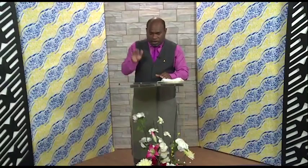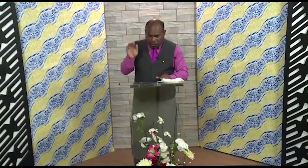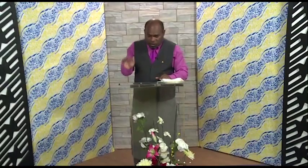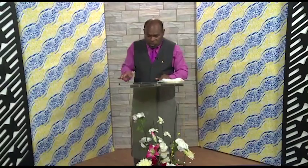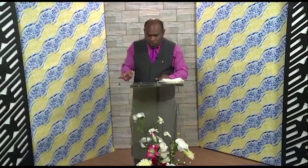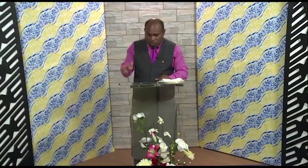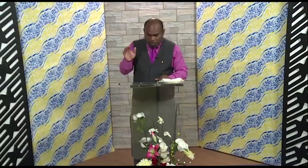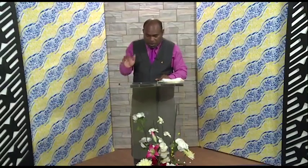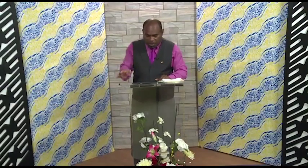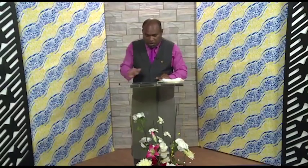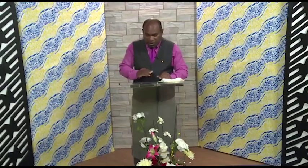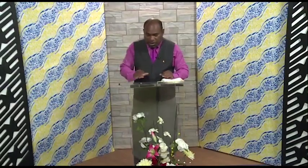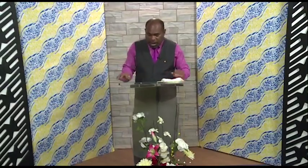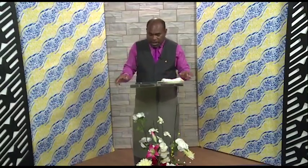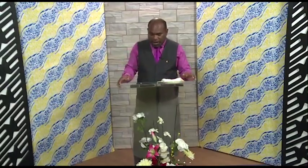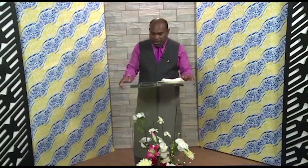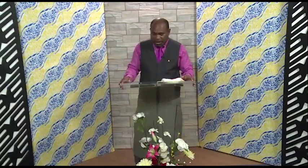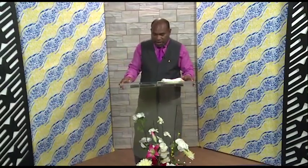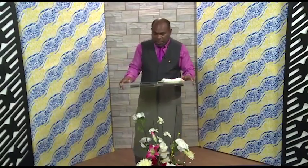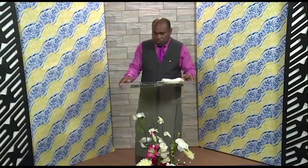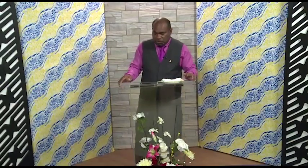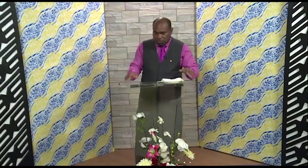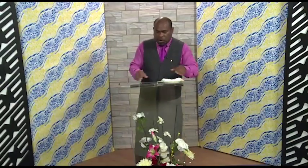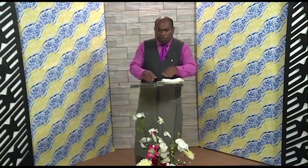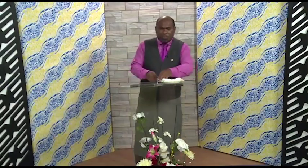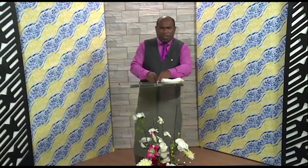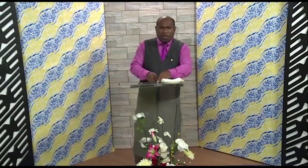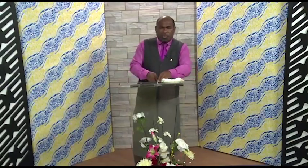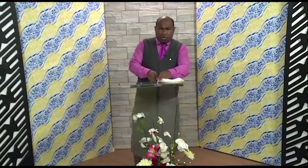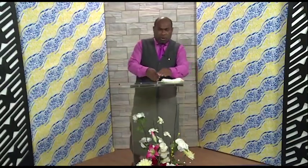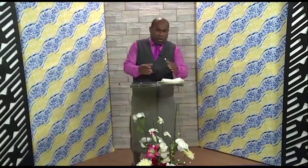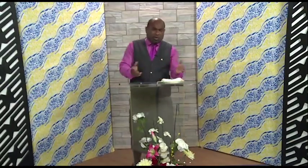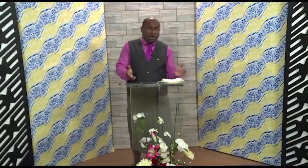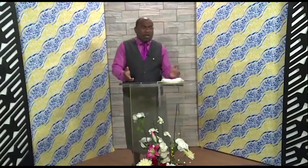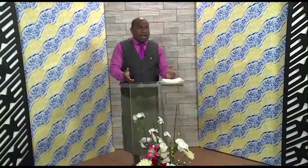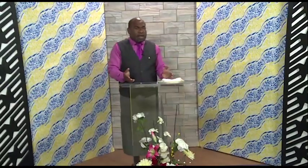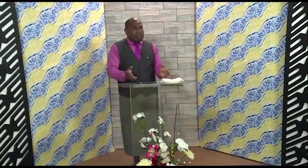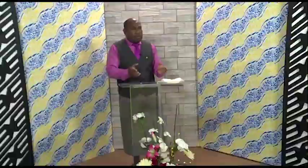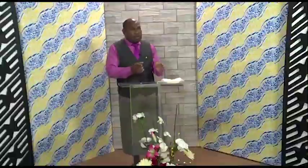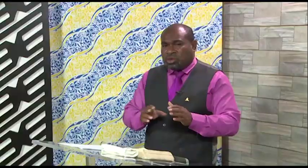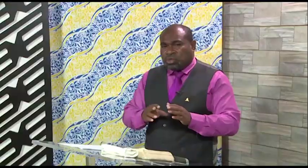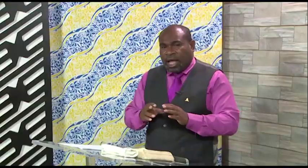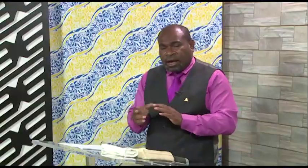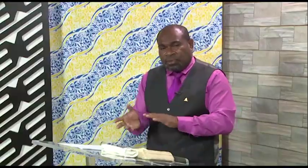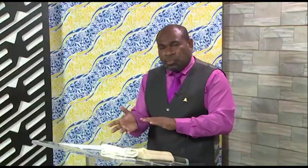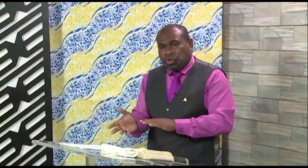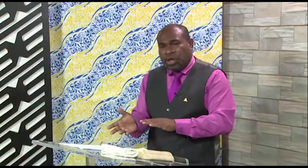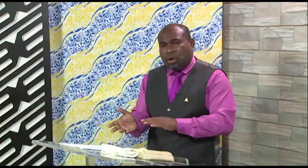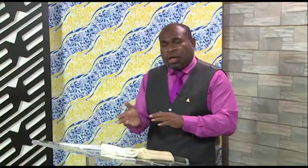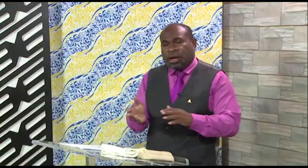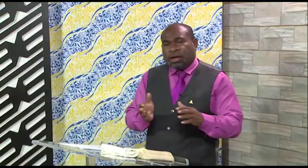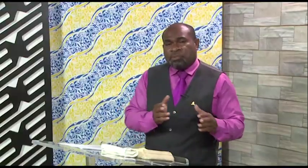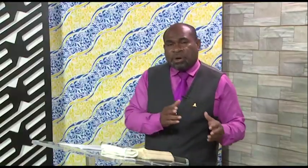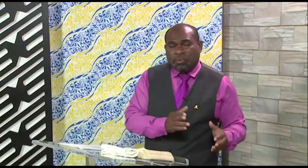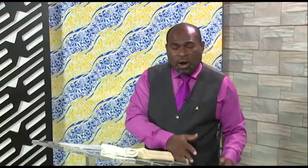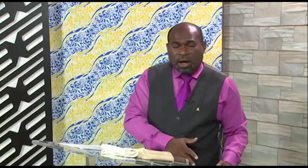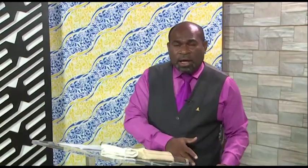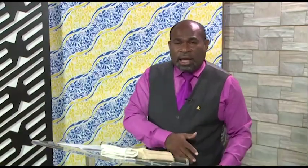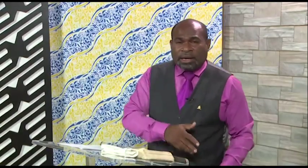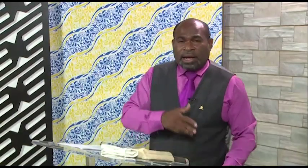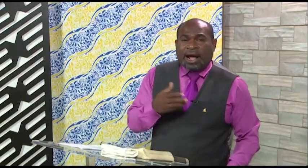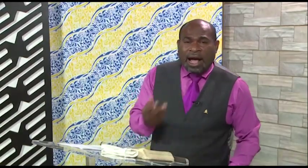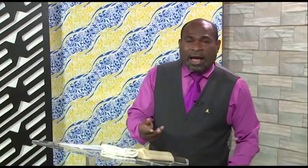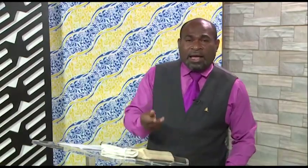enda na redhi kwa yosomu, enda bidhi kwa enda kaya, ni ndrabu ndrabua. Limu nangauna, enda mbaka tautaka na vutu ni yao kena ndrabu